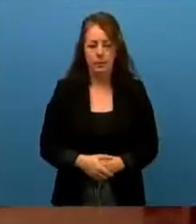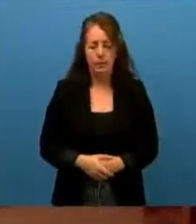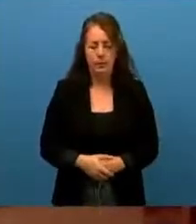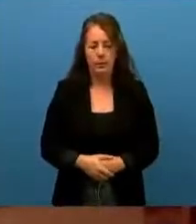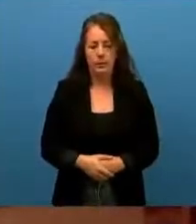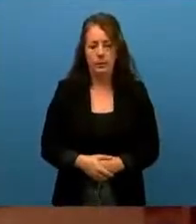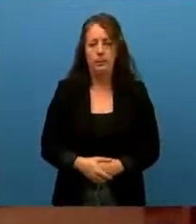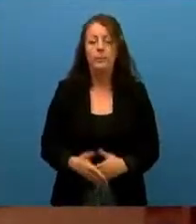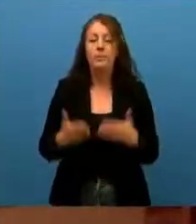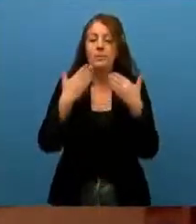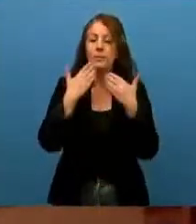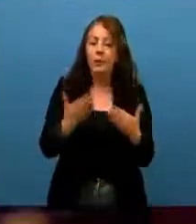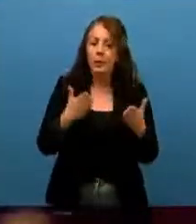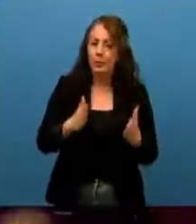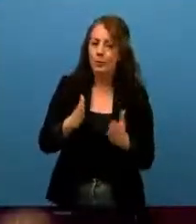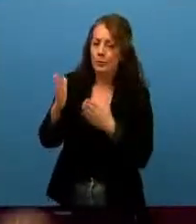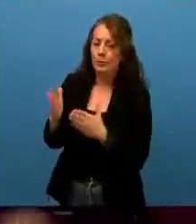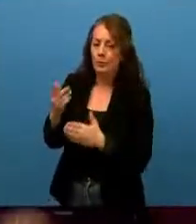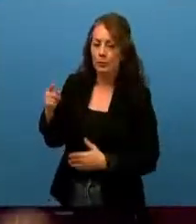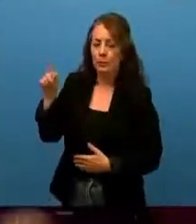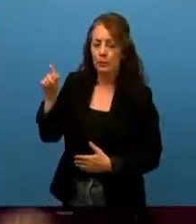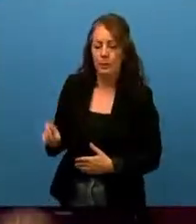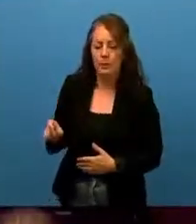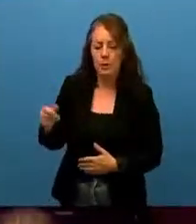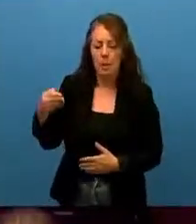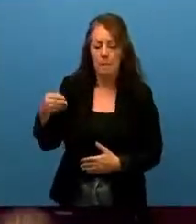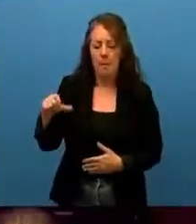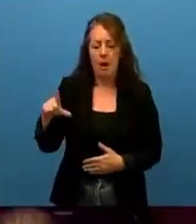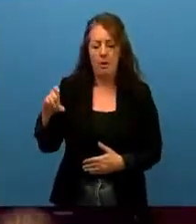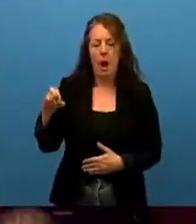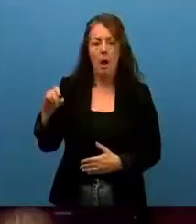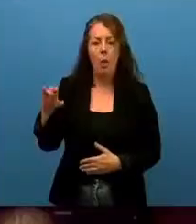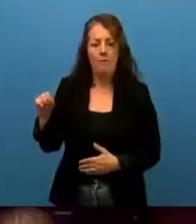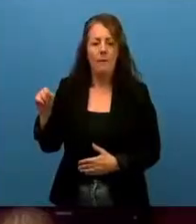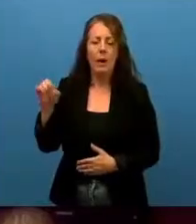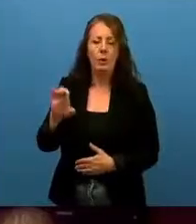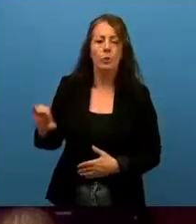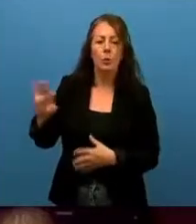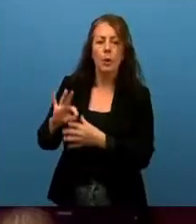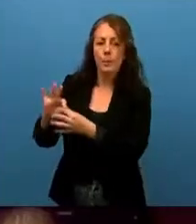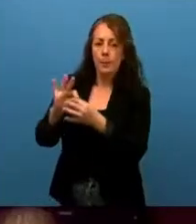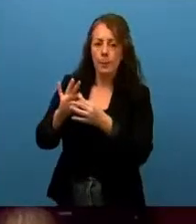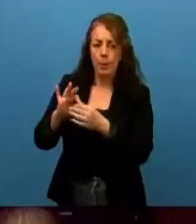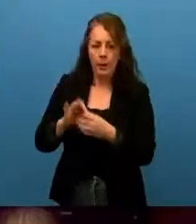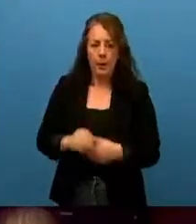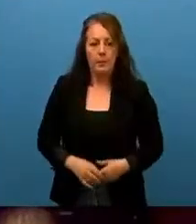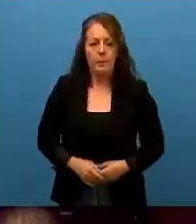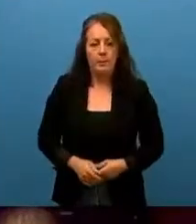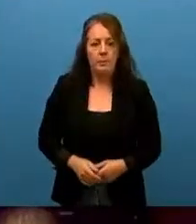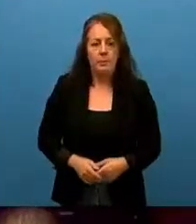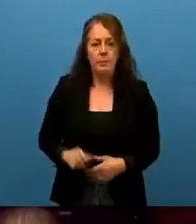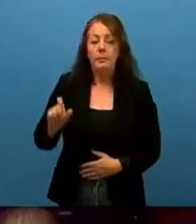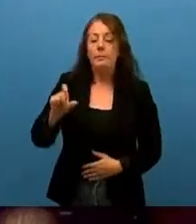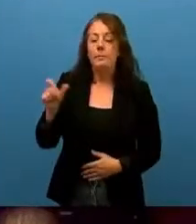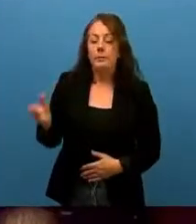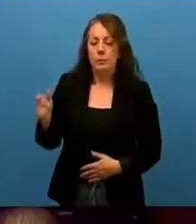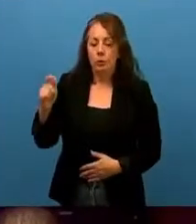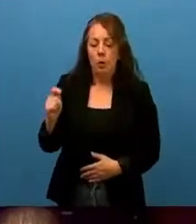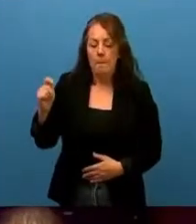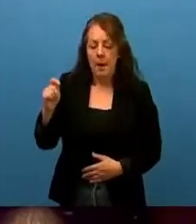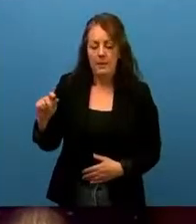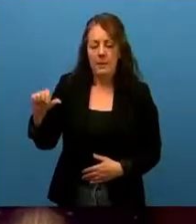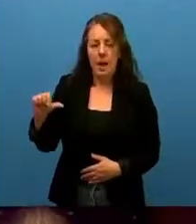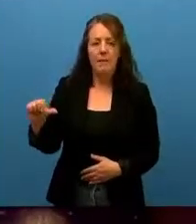Ms. Iva Gavrilova from the European Union, followed by Thomas Aslakyuso. So